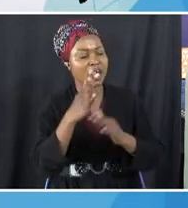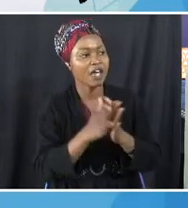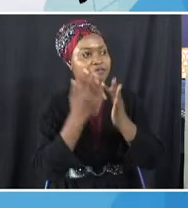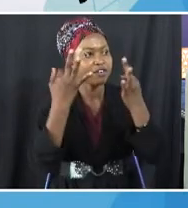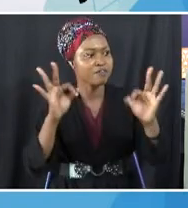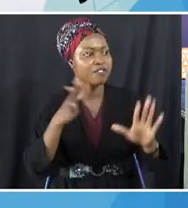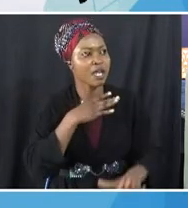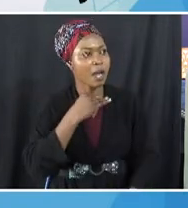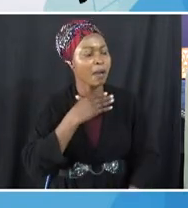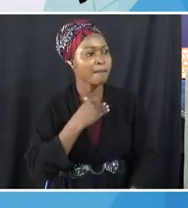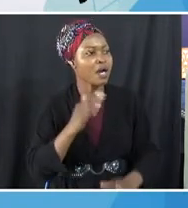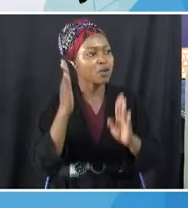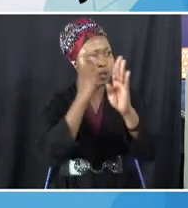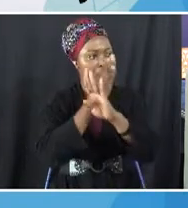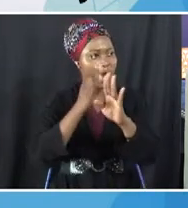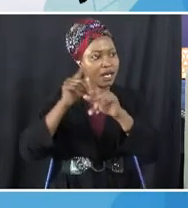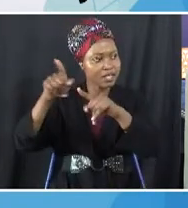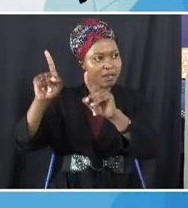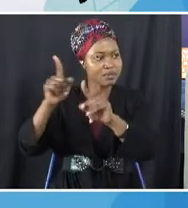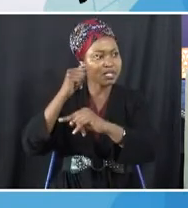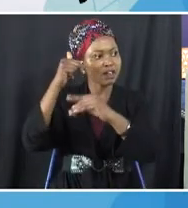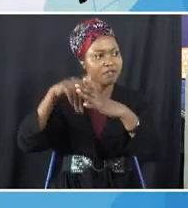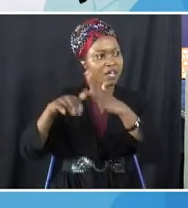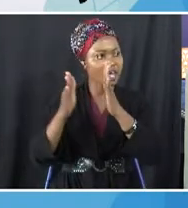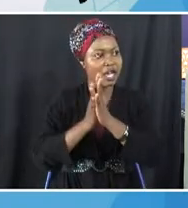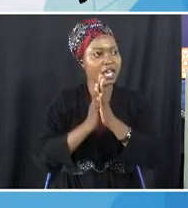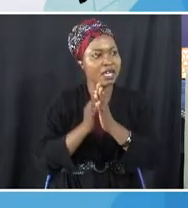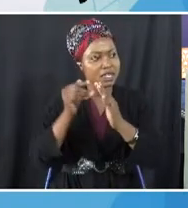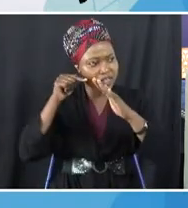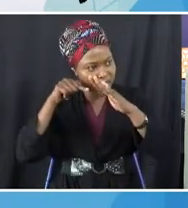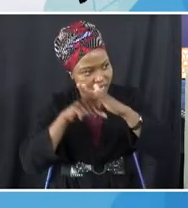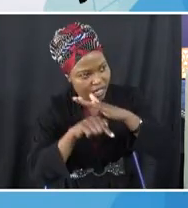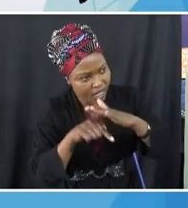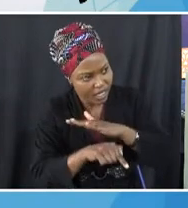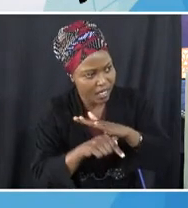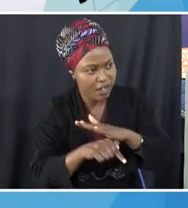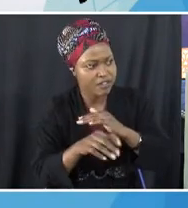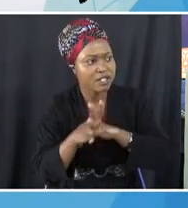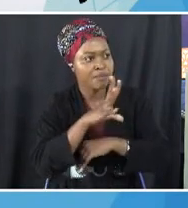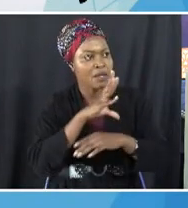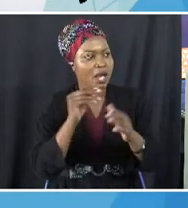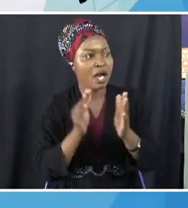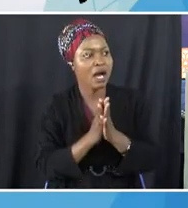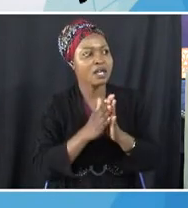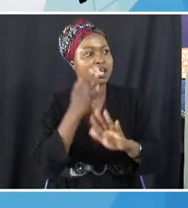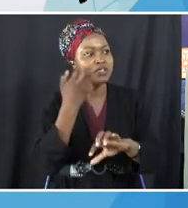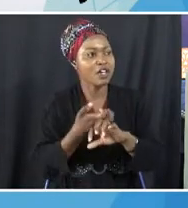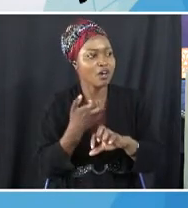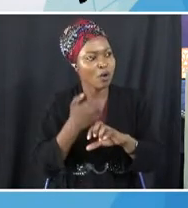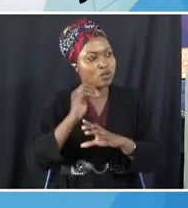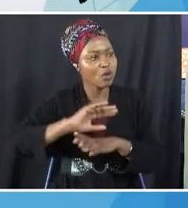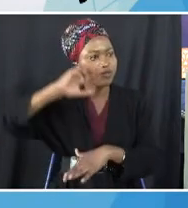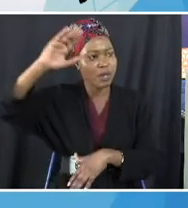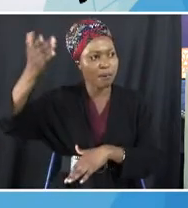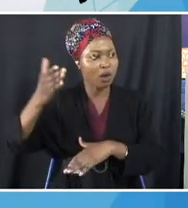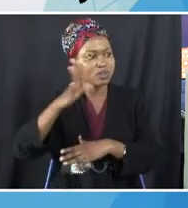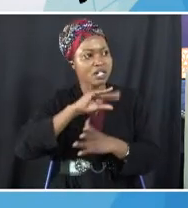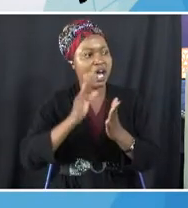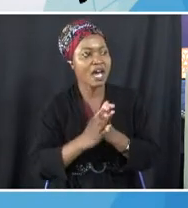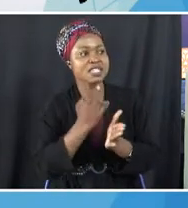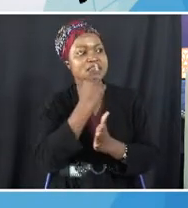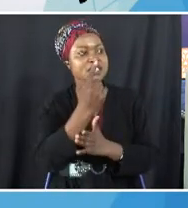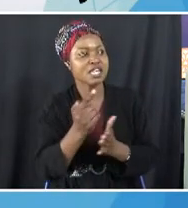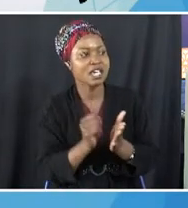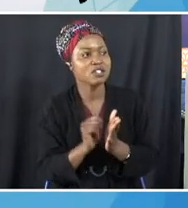every slave and every free man hid themselves in caves and the rocks of the